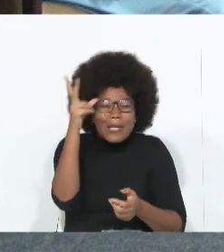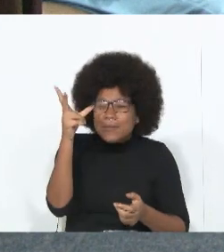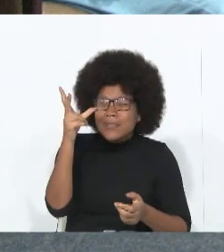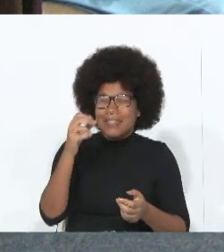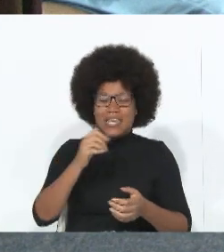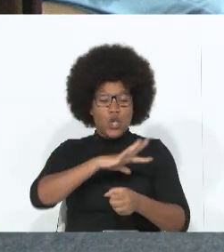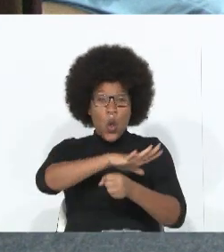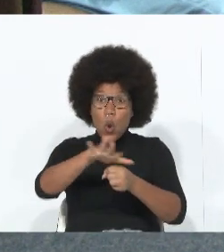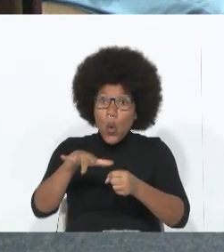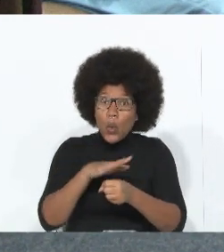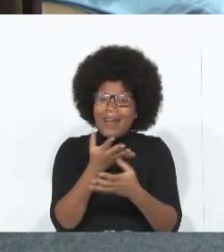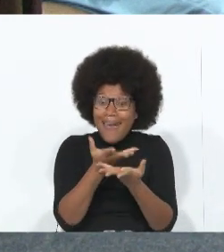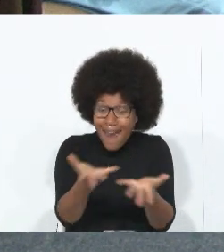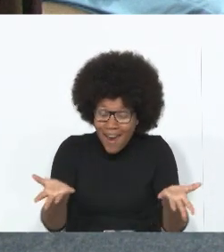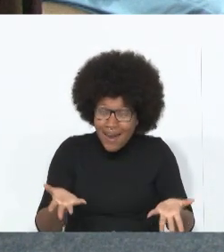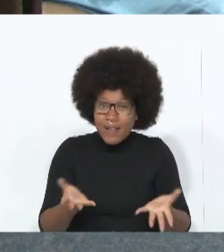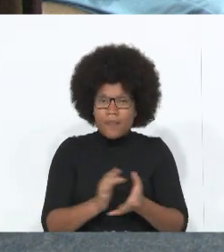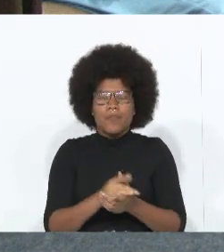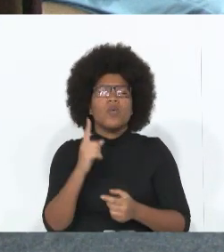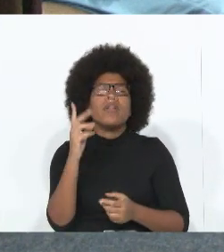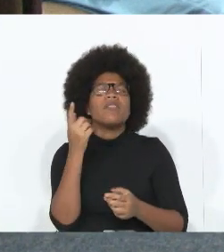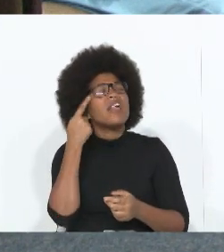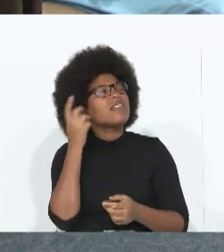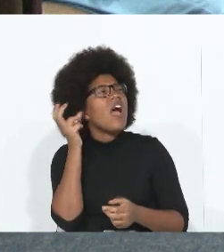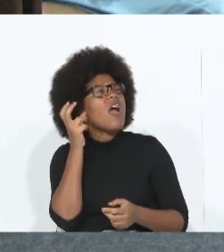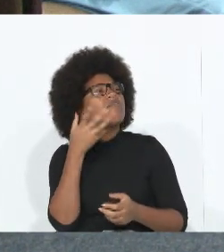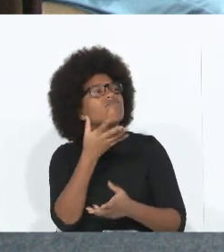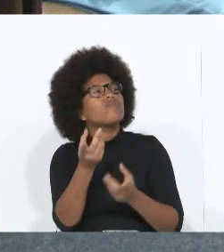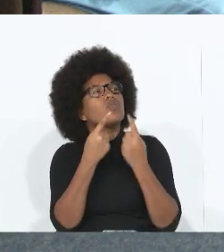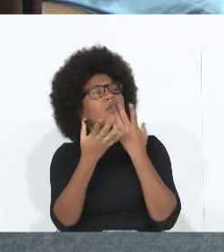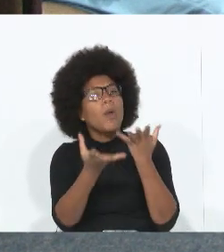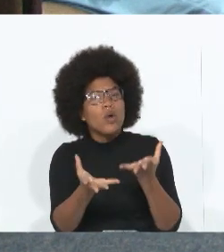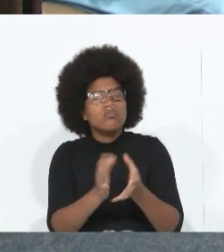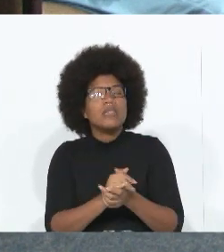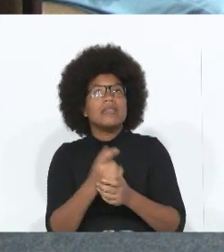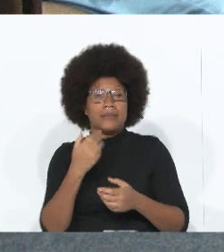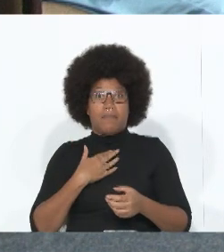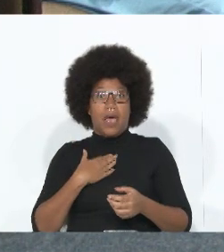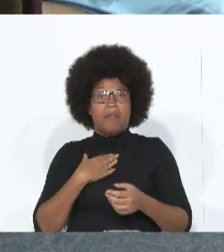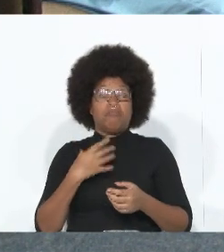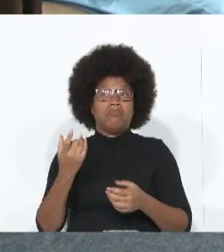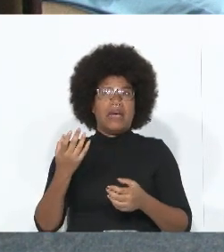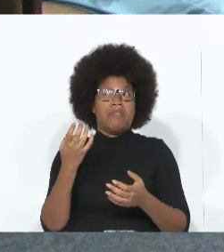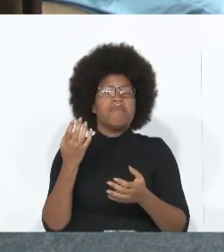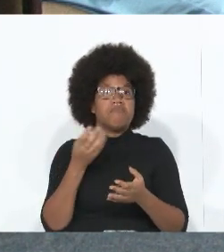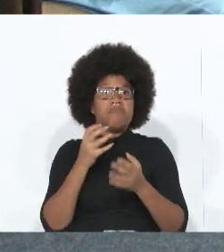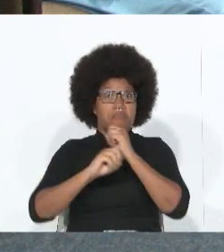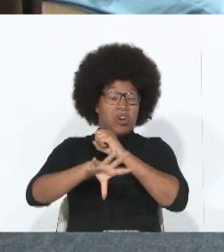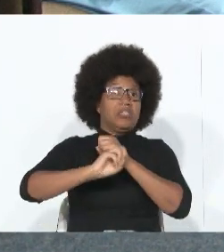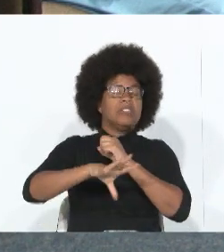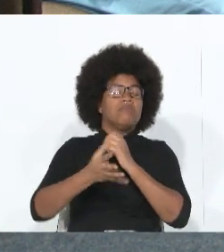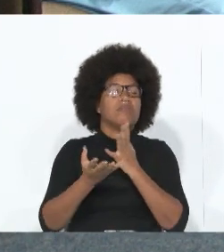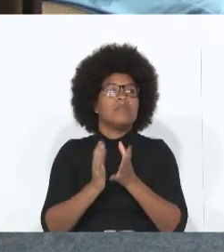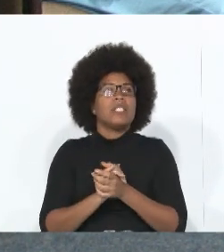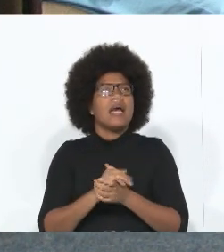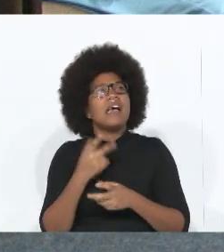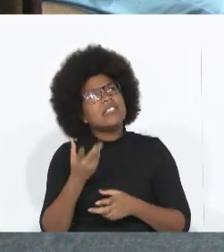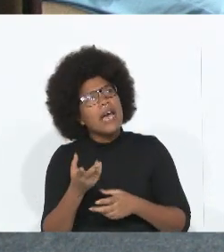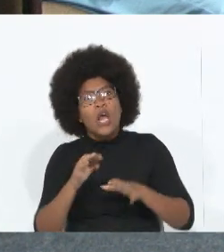you create content, and very simply, for every $1 you spend, you get back 55 cents. I think we have a caller on the line, so we'll stick a pin.